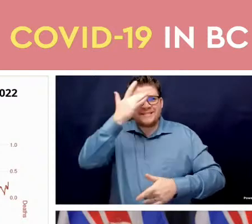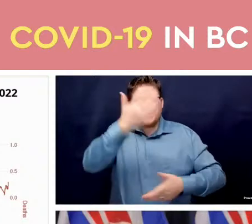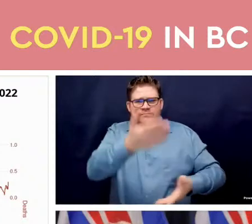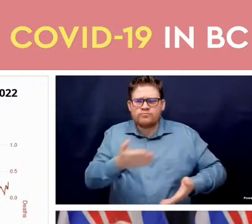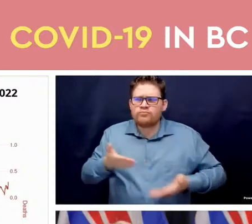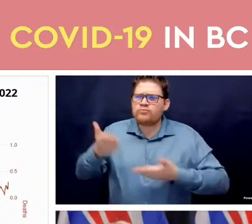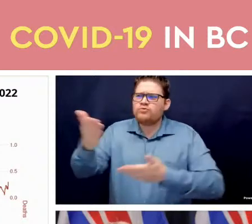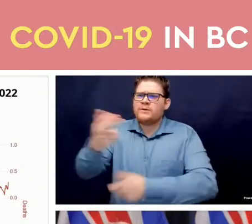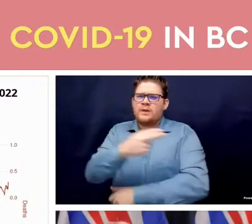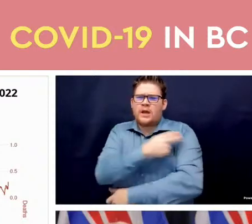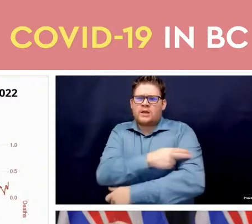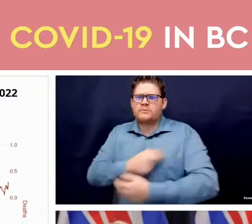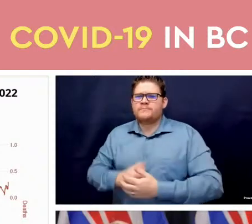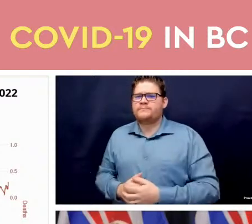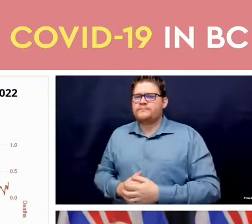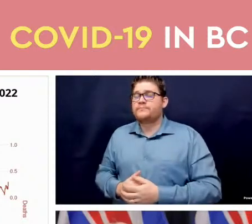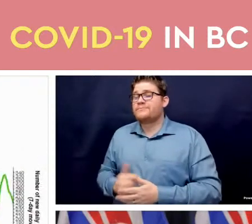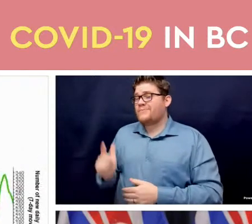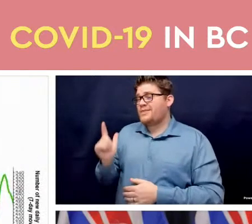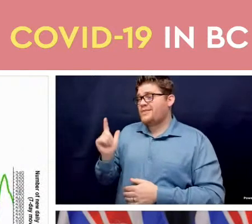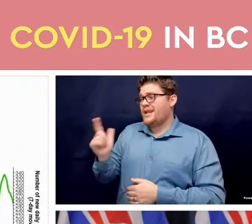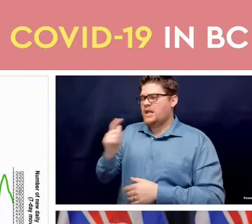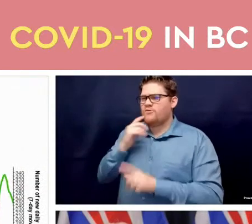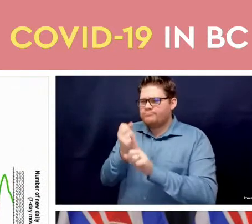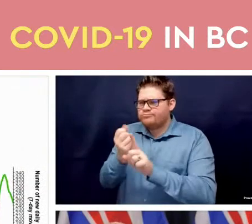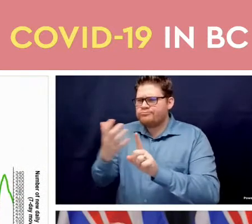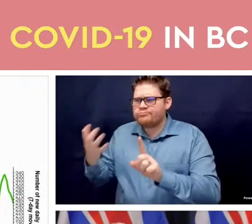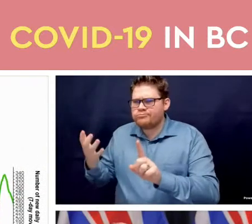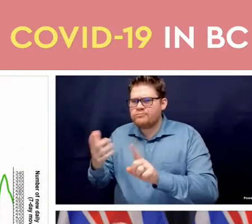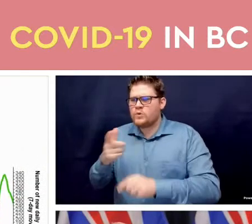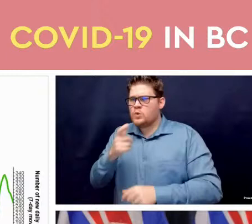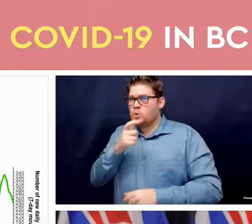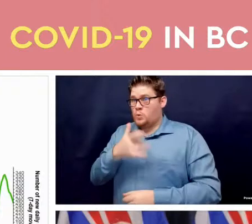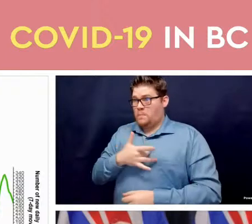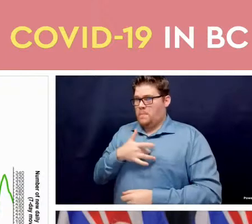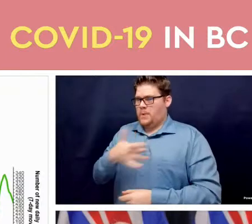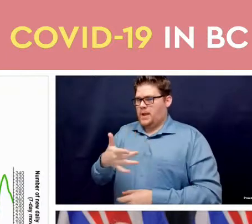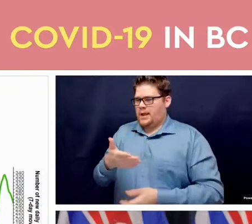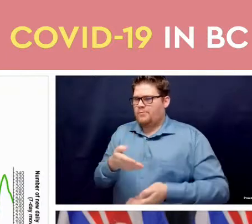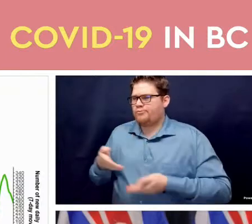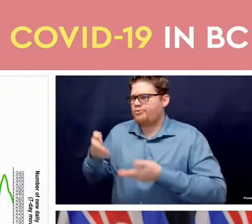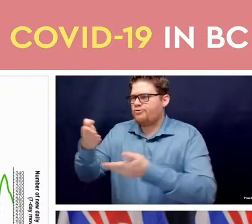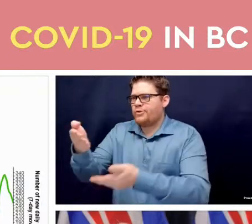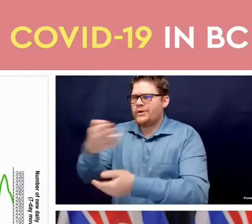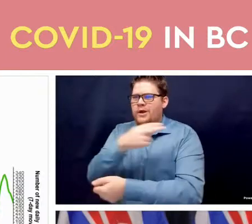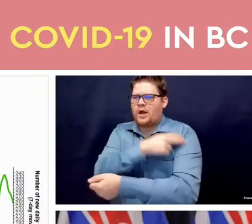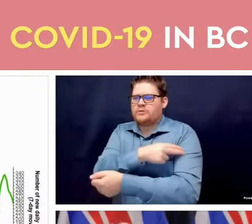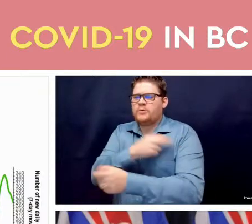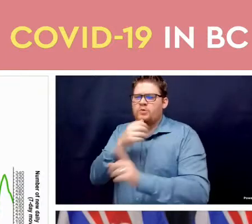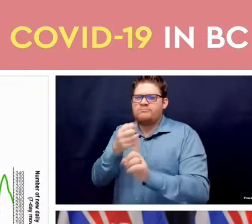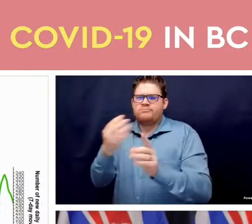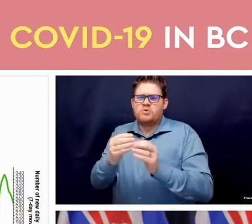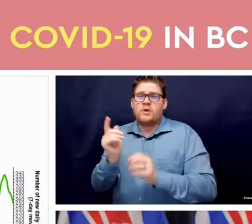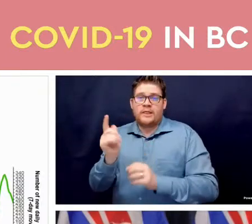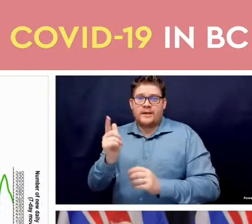about that and why we focused our booster dose program, for example, where we did. So this is